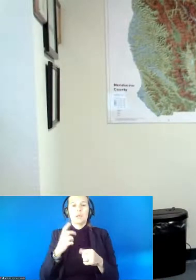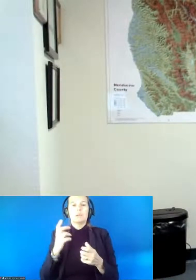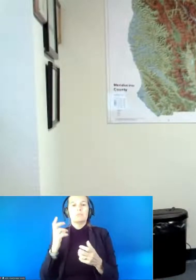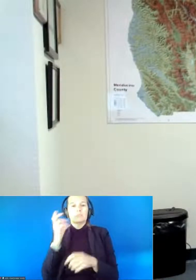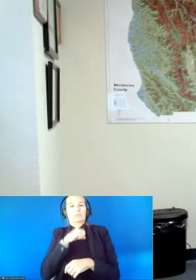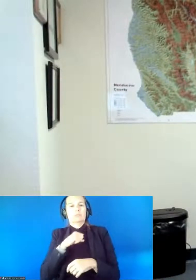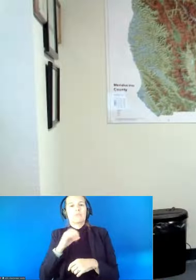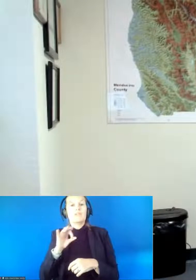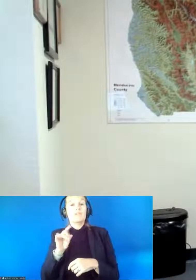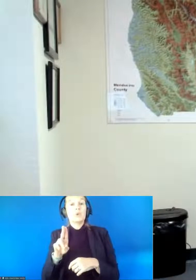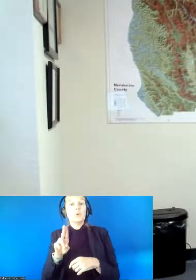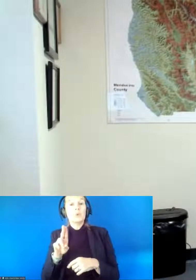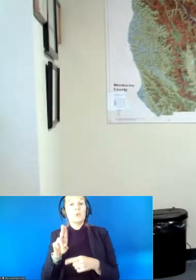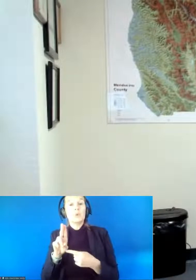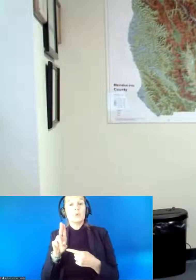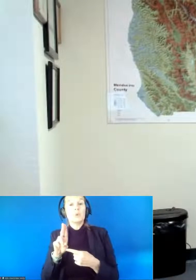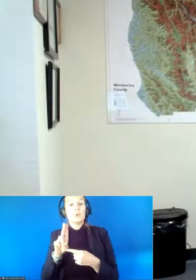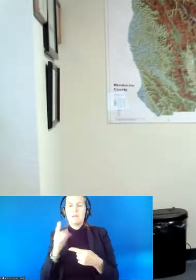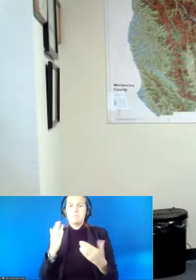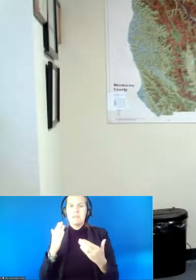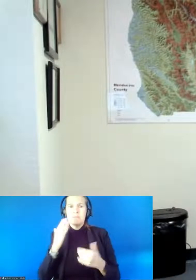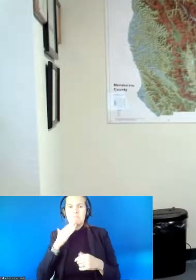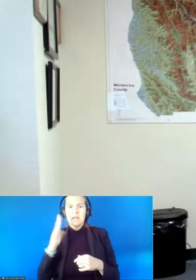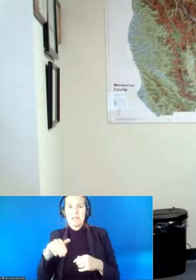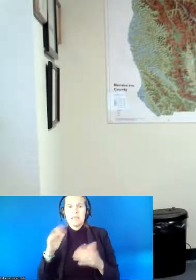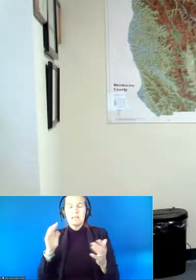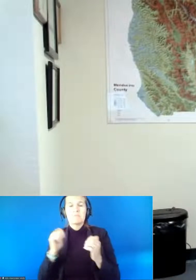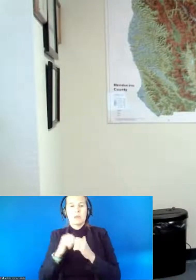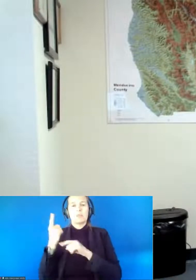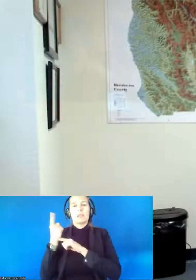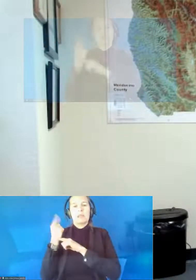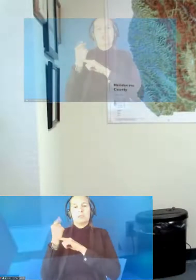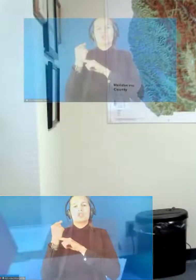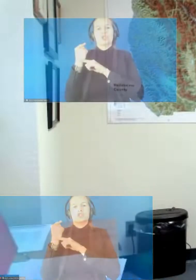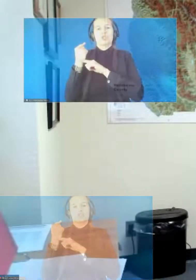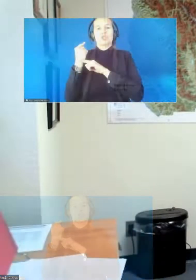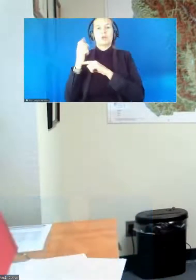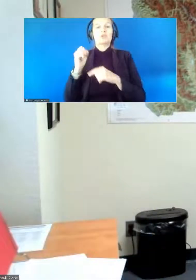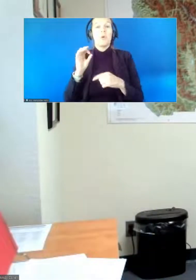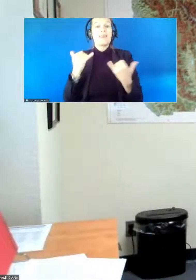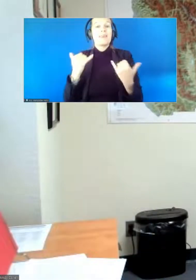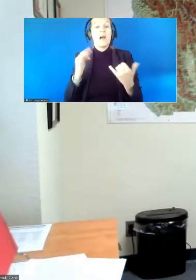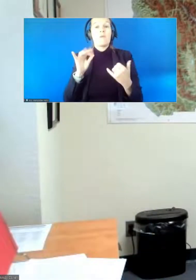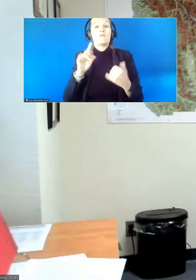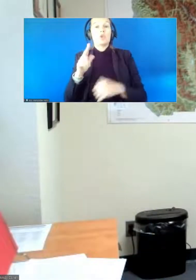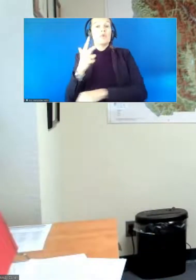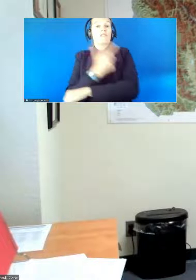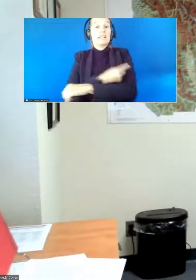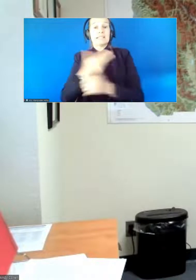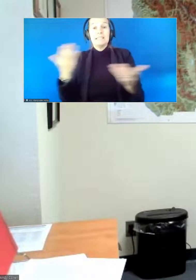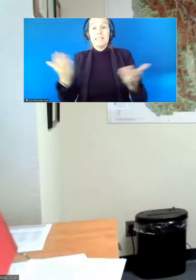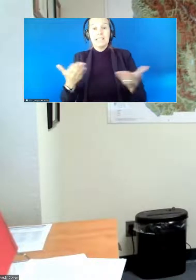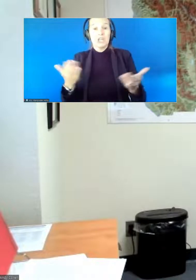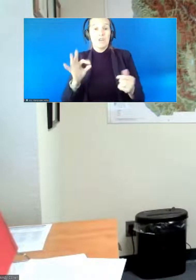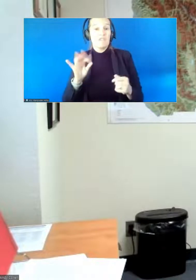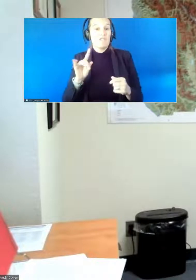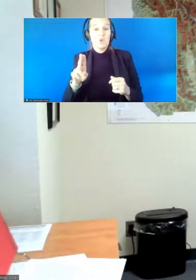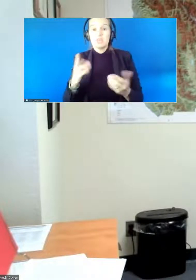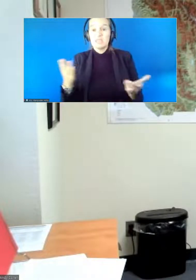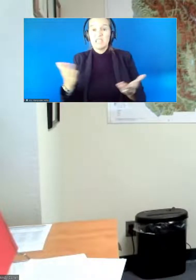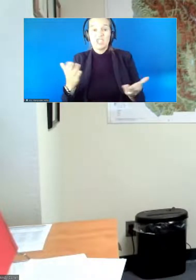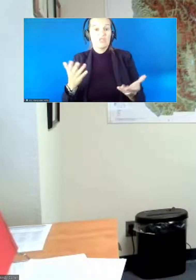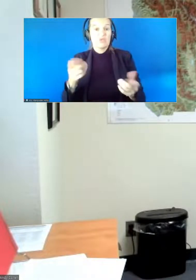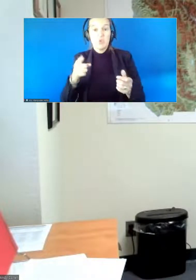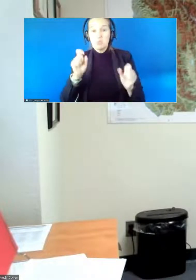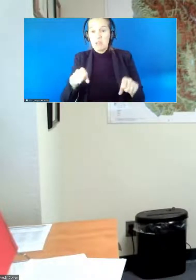may be very bad, certainly compared to last year. So flu vaccines are here, and I'm strongly recommending people to arrange to get